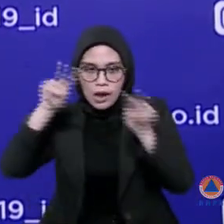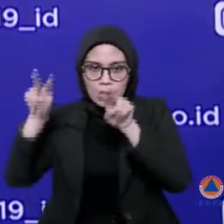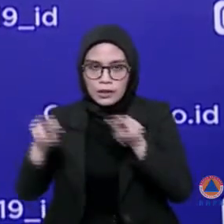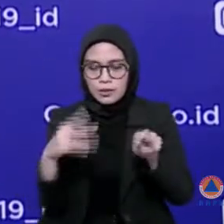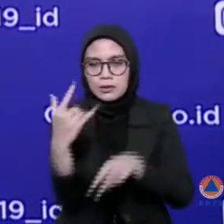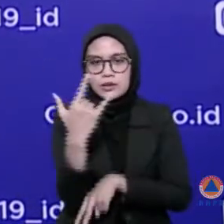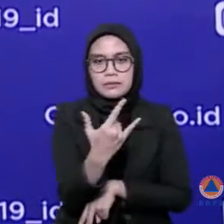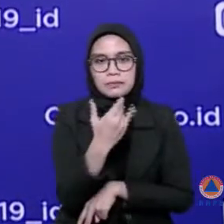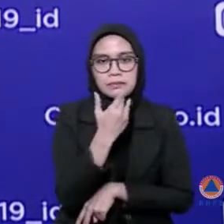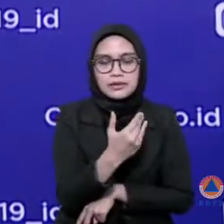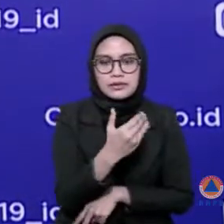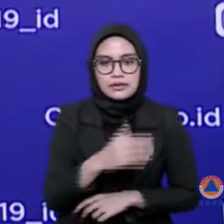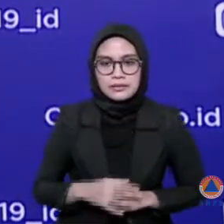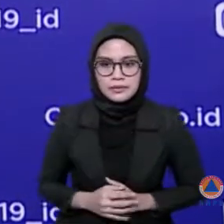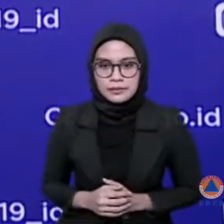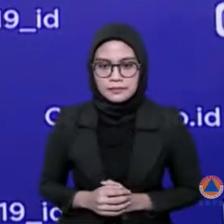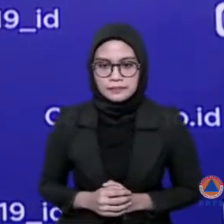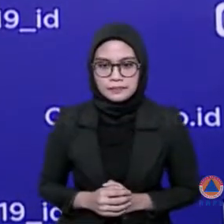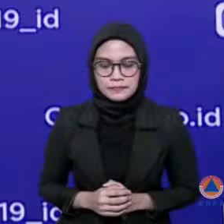Thank you.